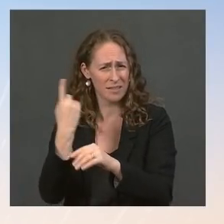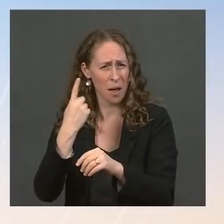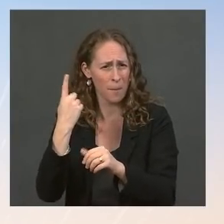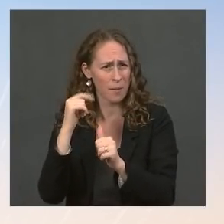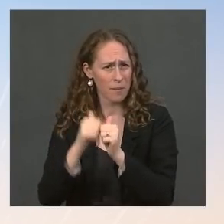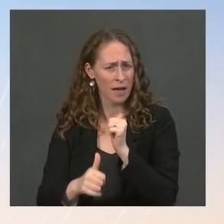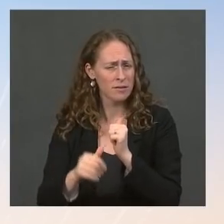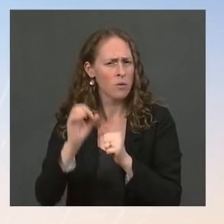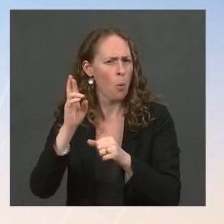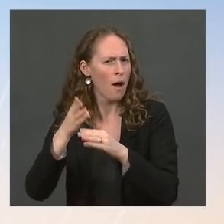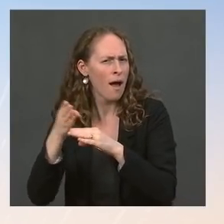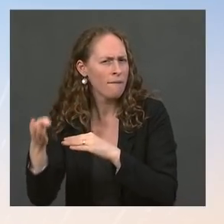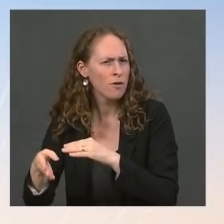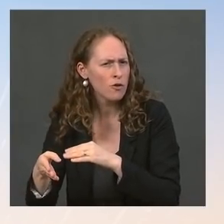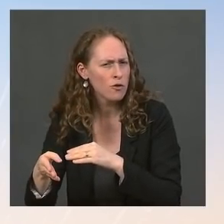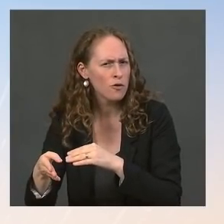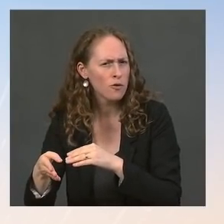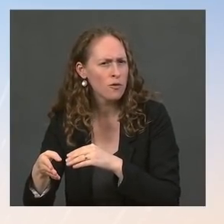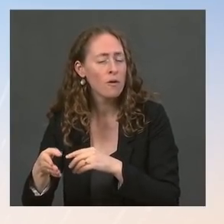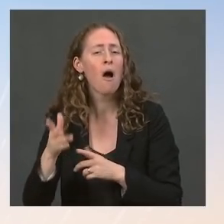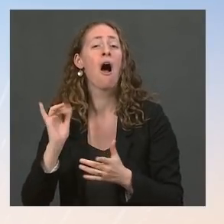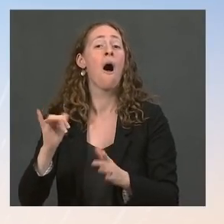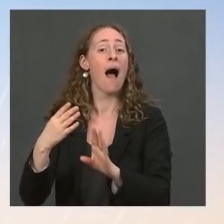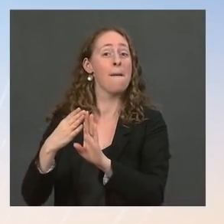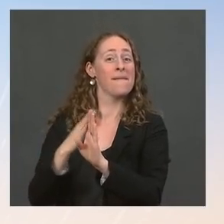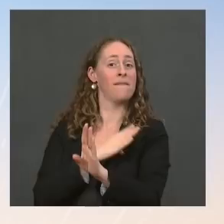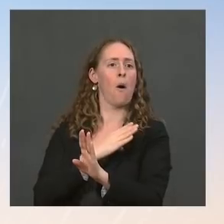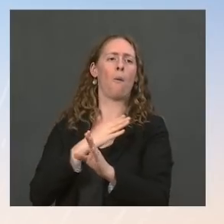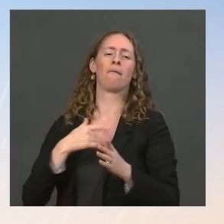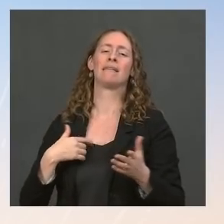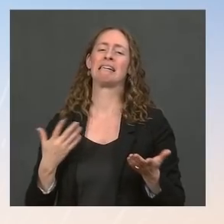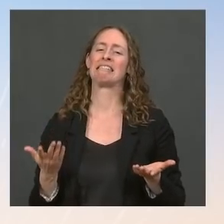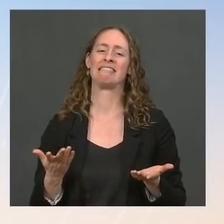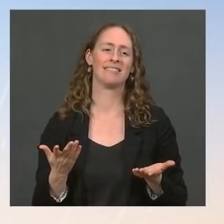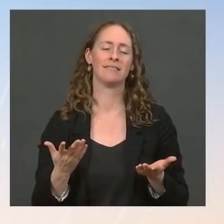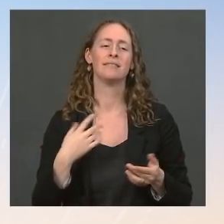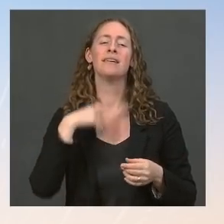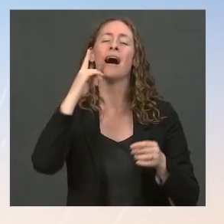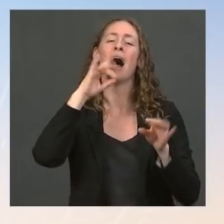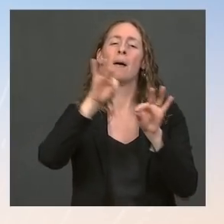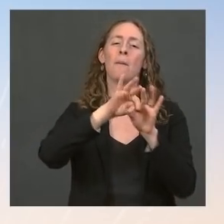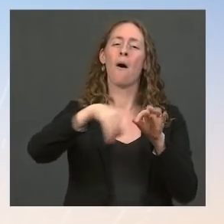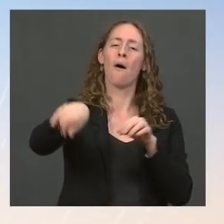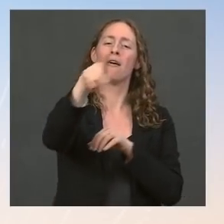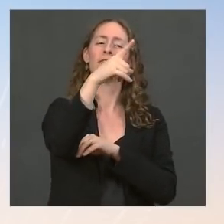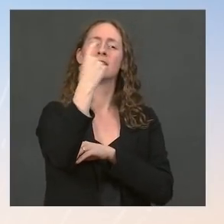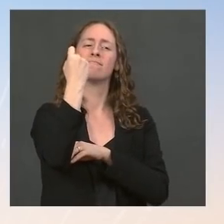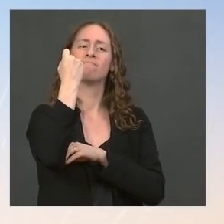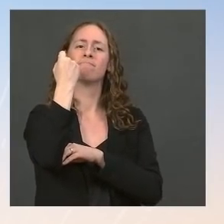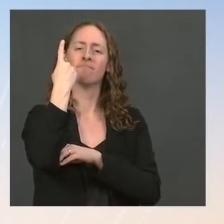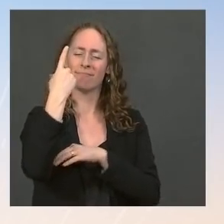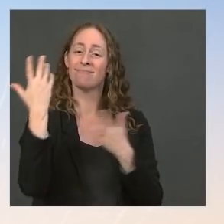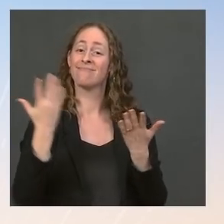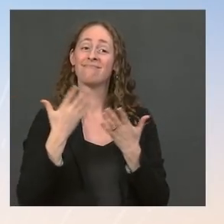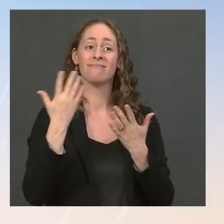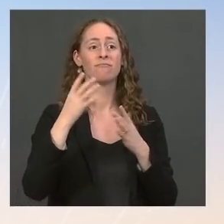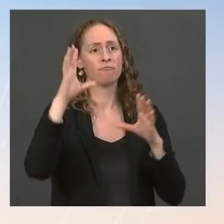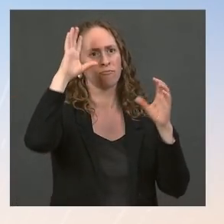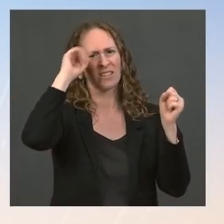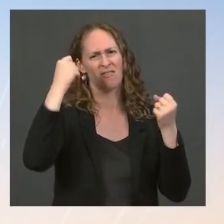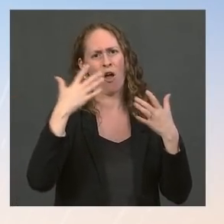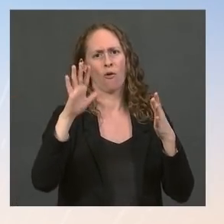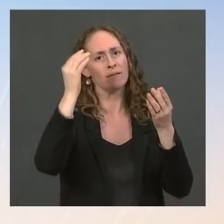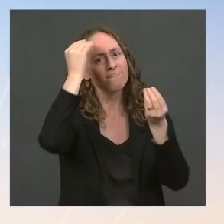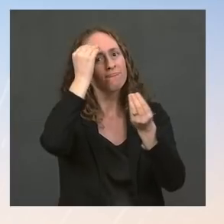passing? Yes, before. Look, I think it's important for people to remember. I mean, the president announced these bills or announced